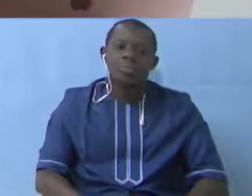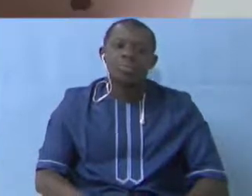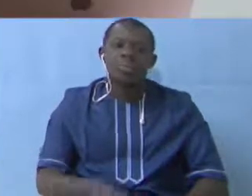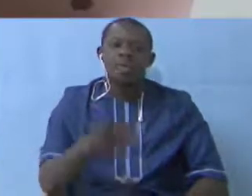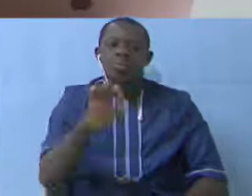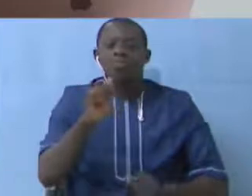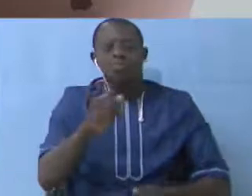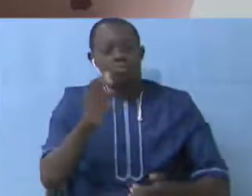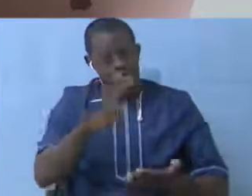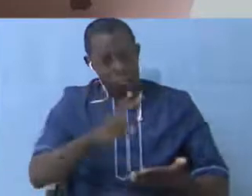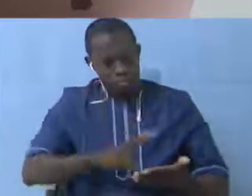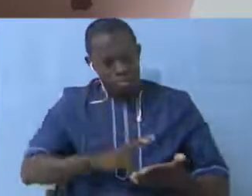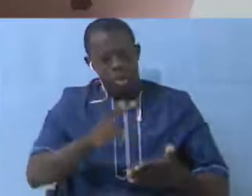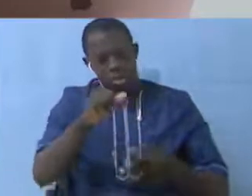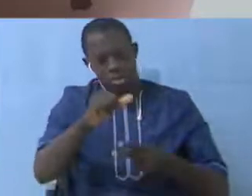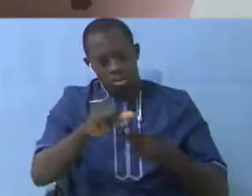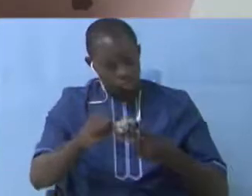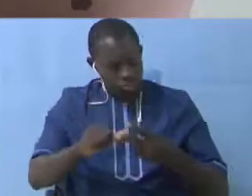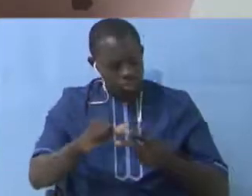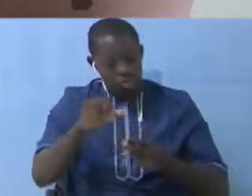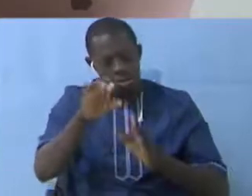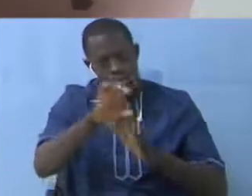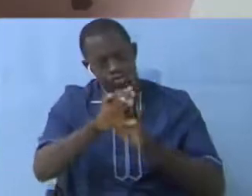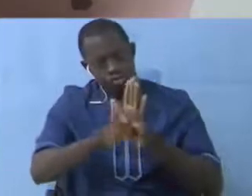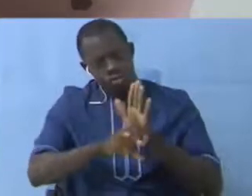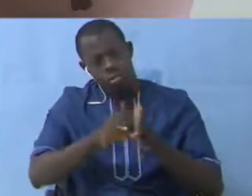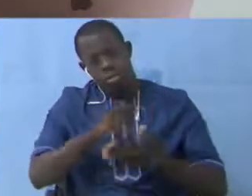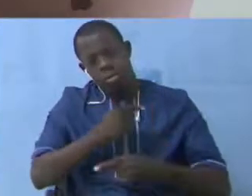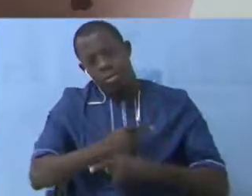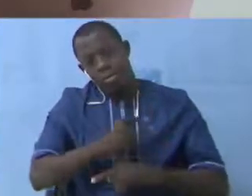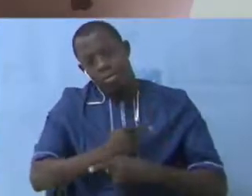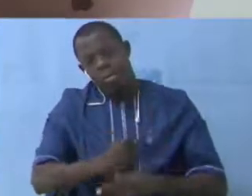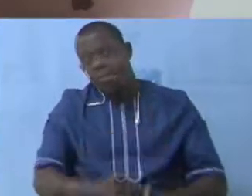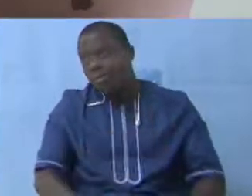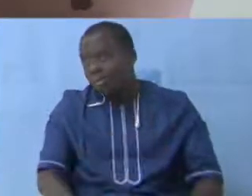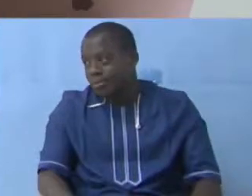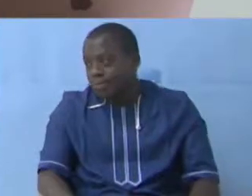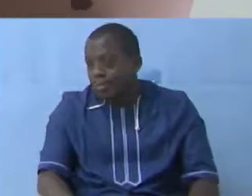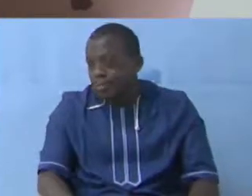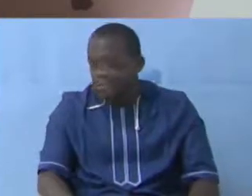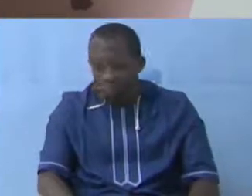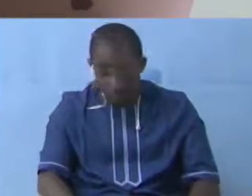Constitution. Nga seet tamit nag fànn boobu lan la ci loi réew mi wax.